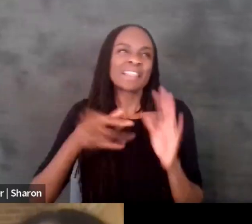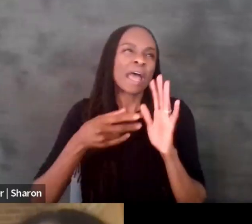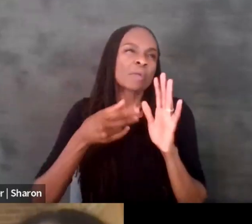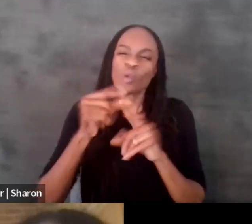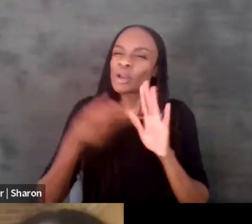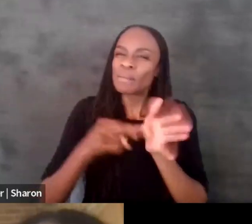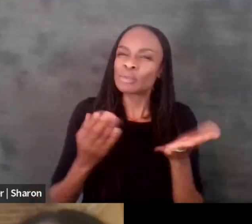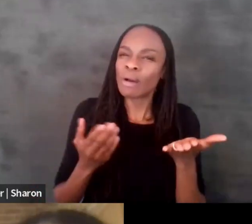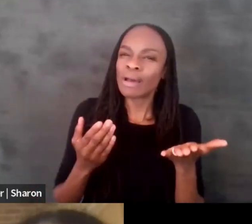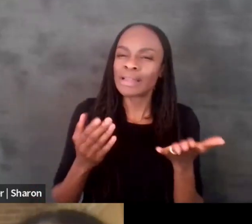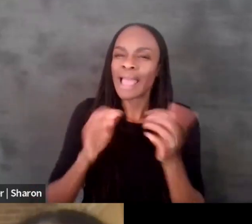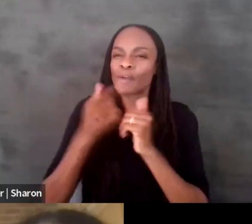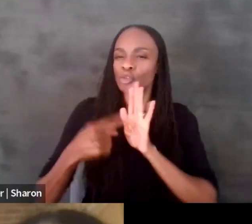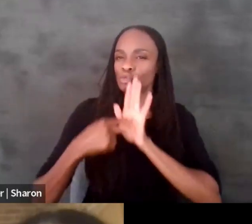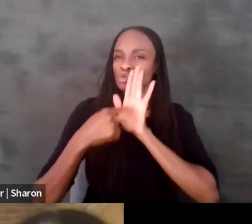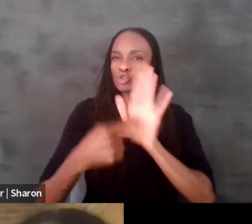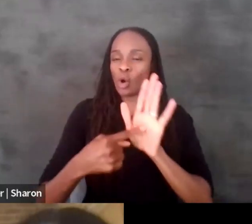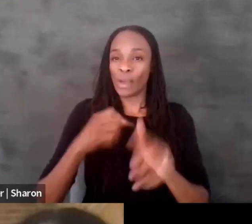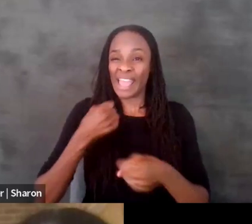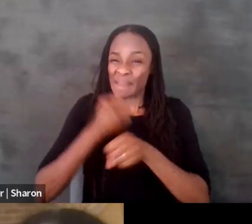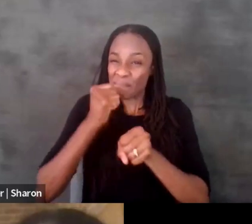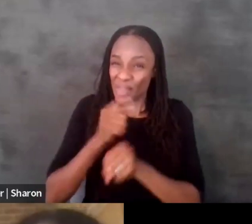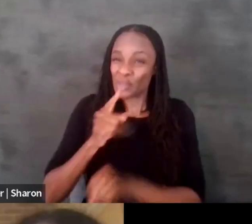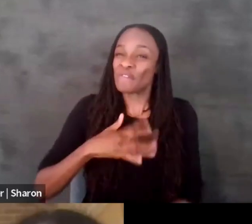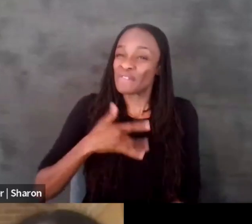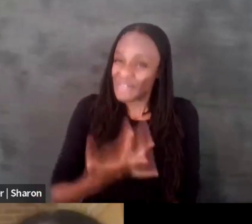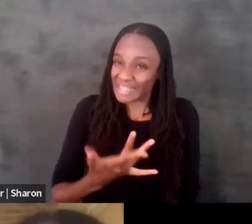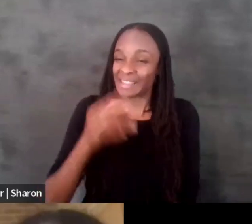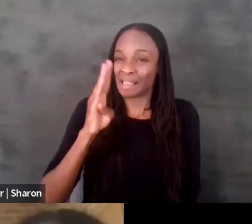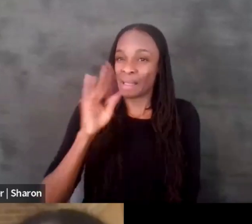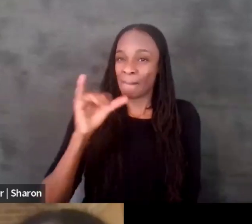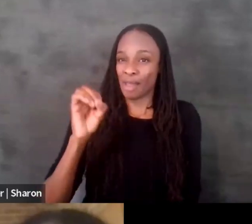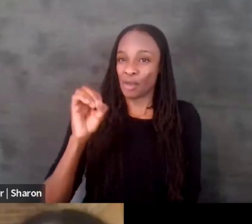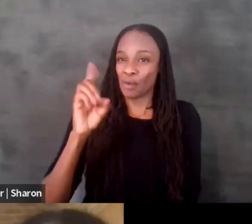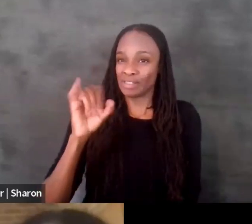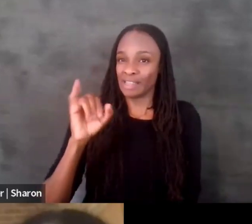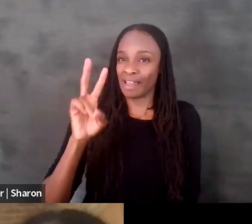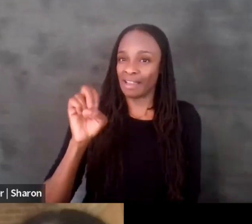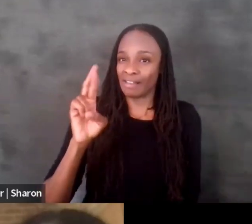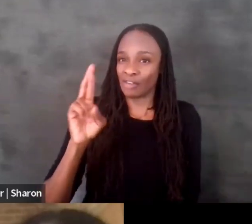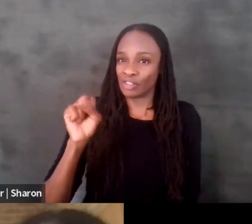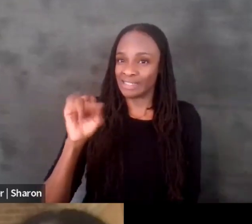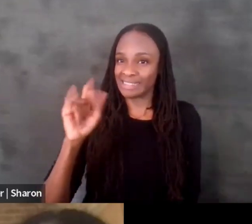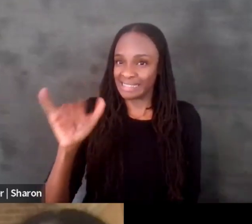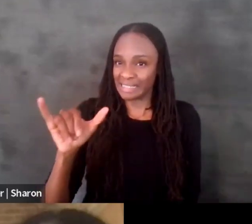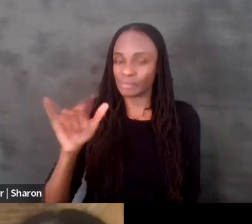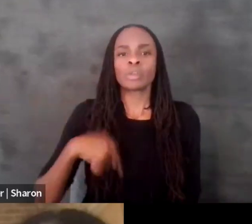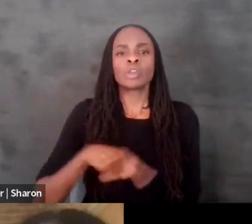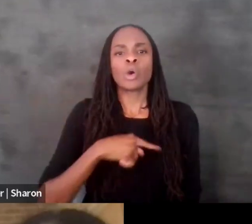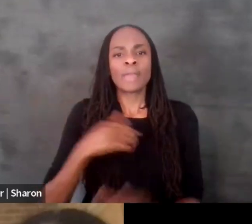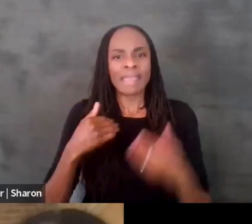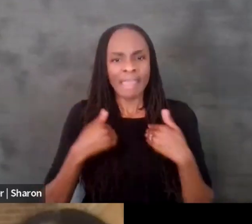do you illustrate, make you feel that biodiversity? Mm, So we had this faith that if